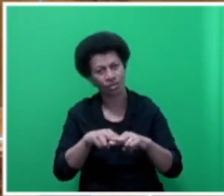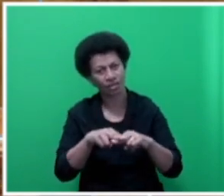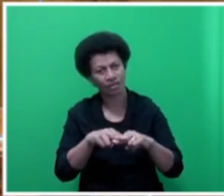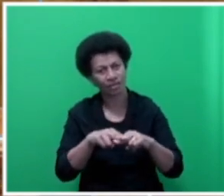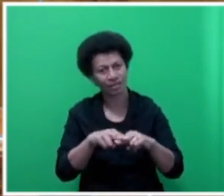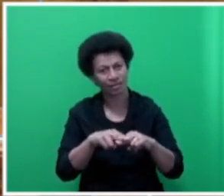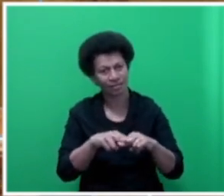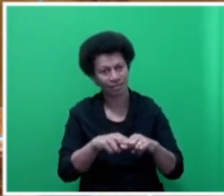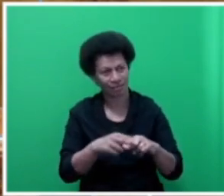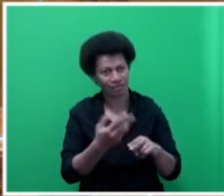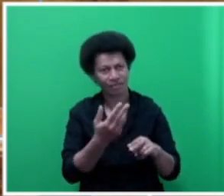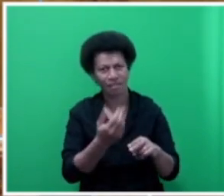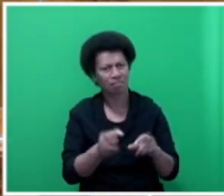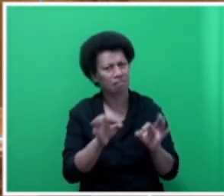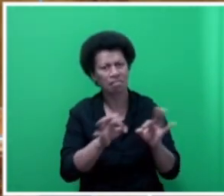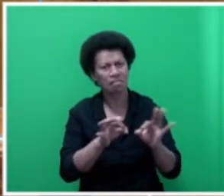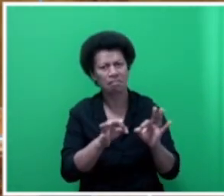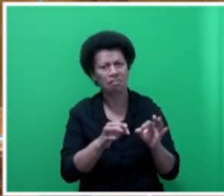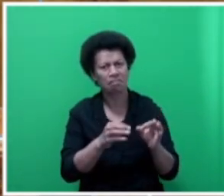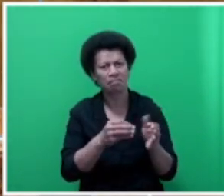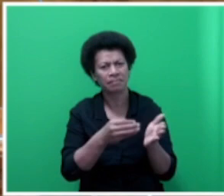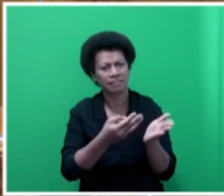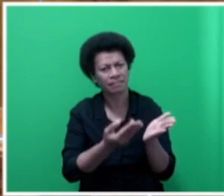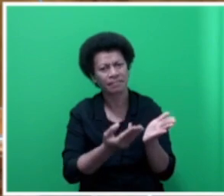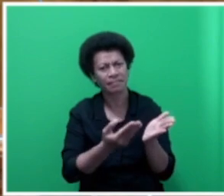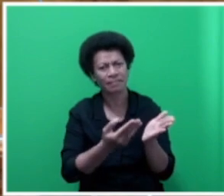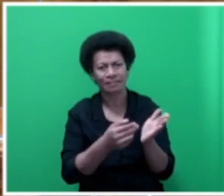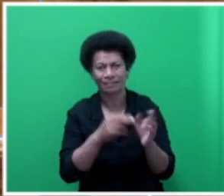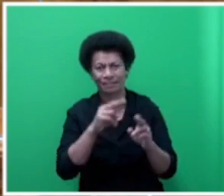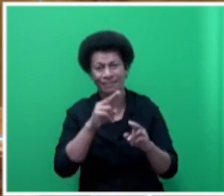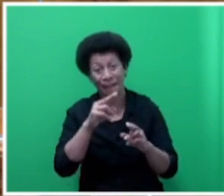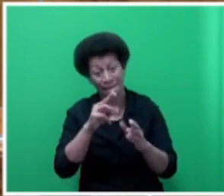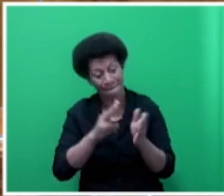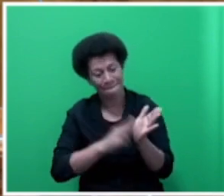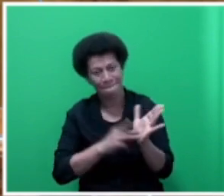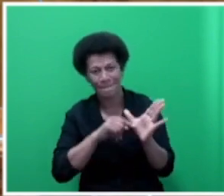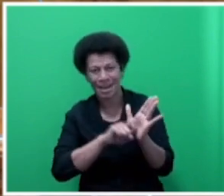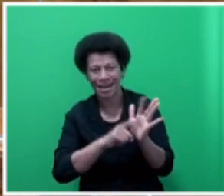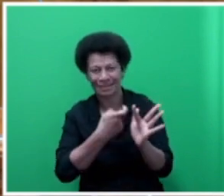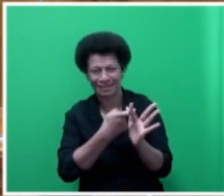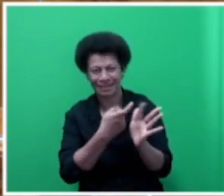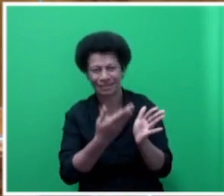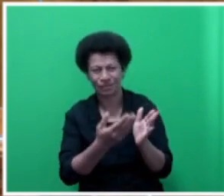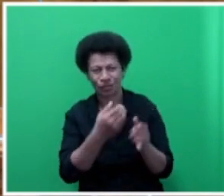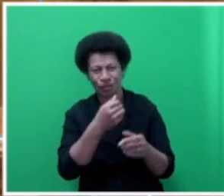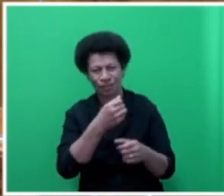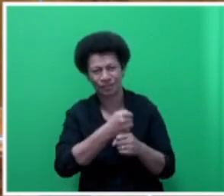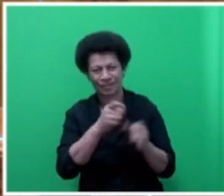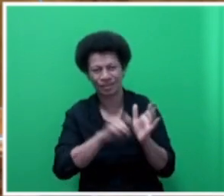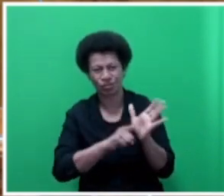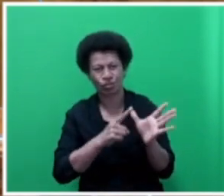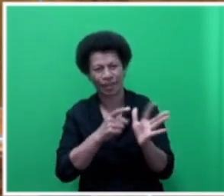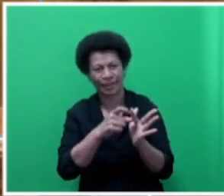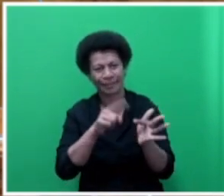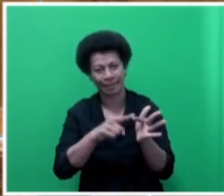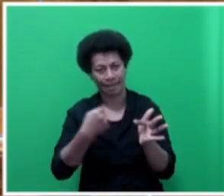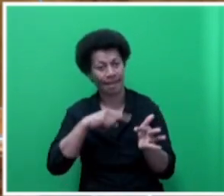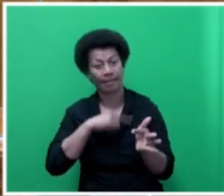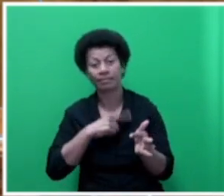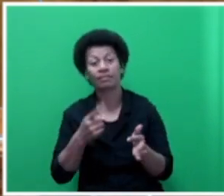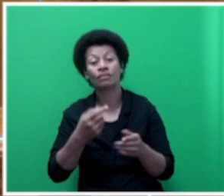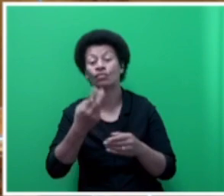University of Fiji with low entry marks. And us, we have to be moving it right up to 280.